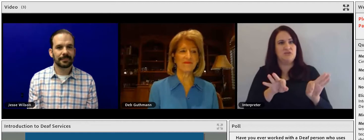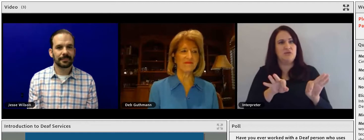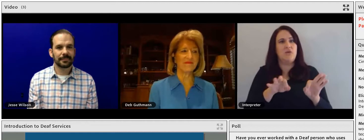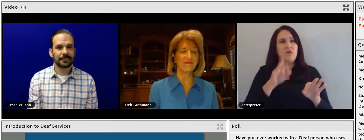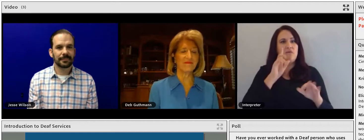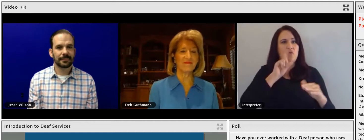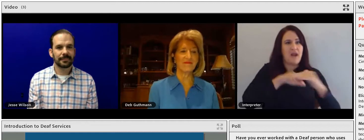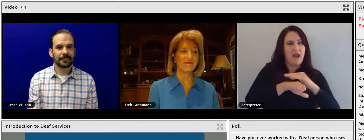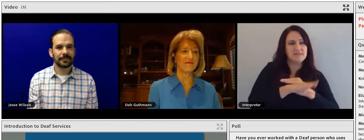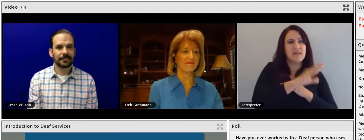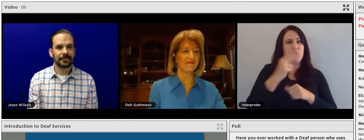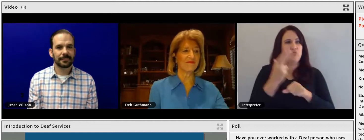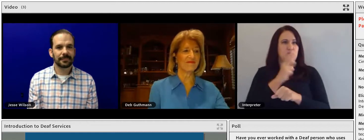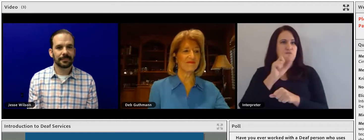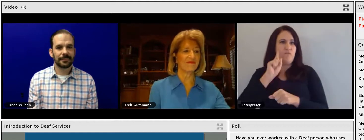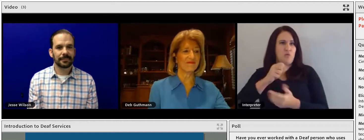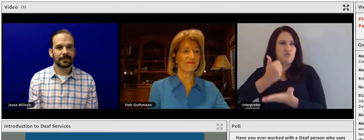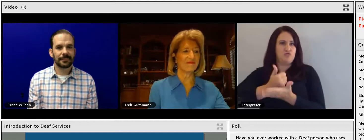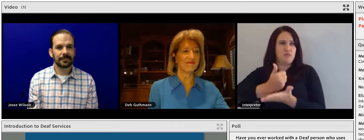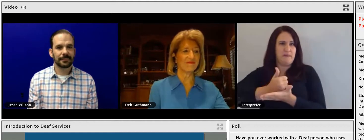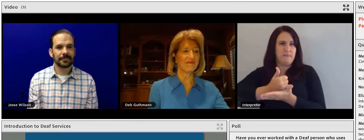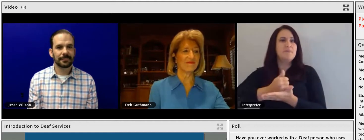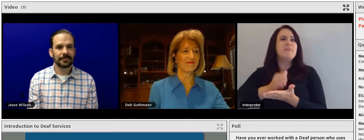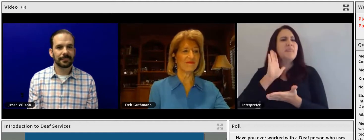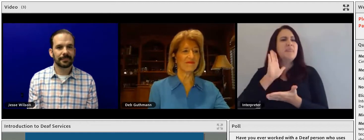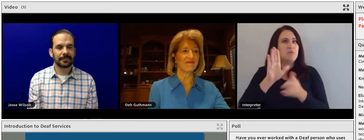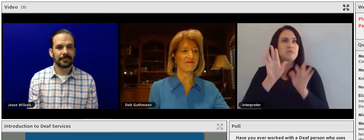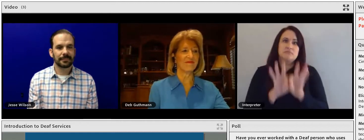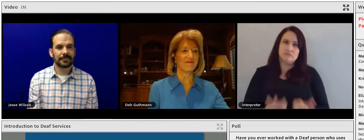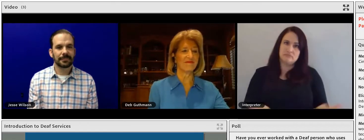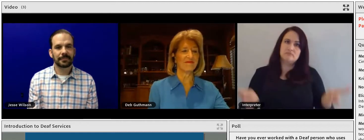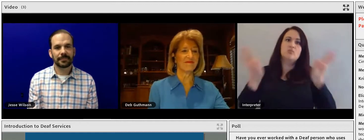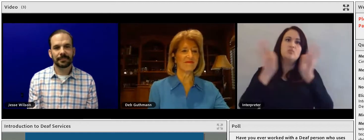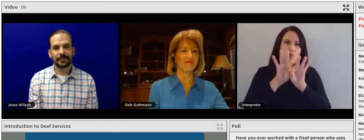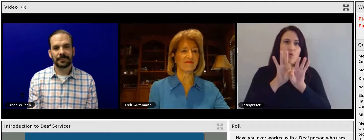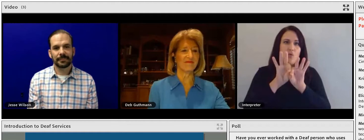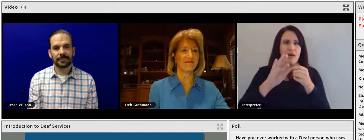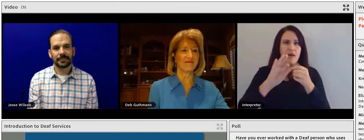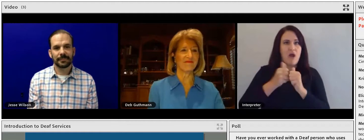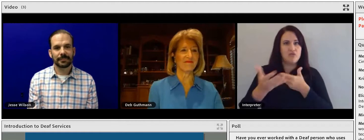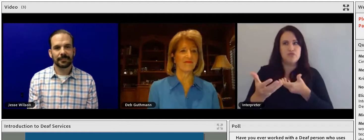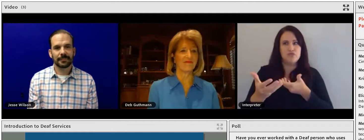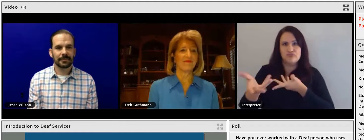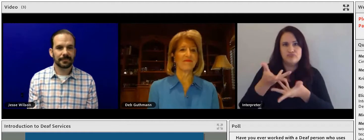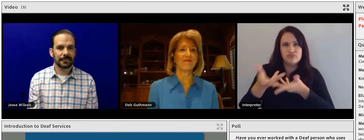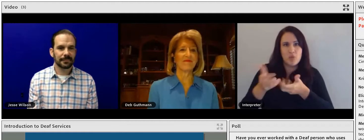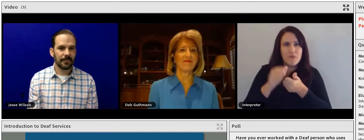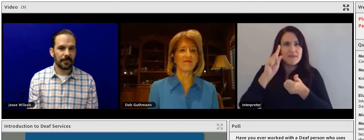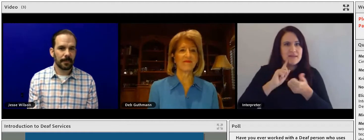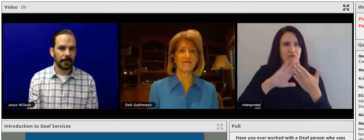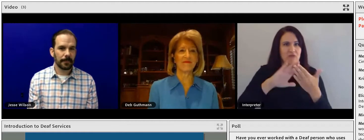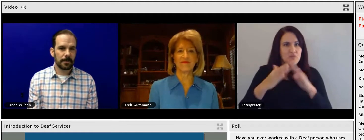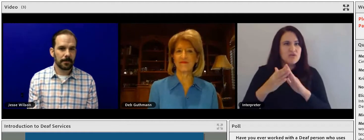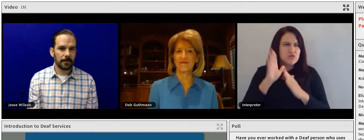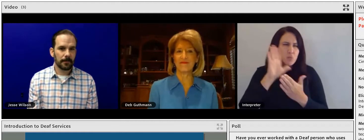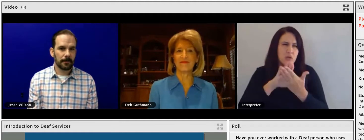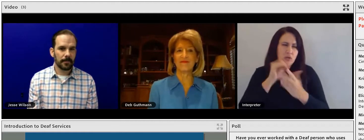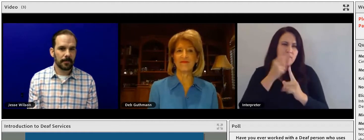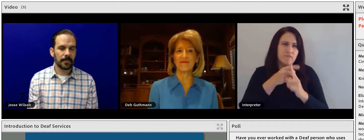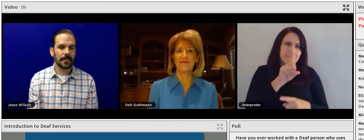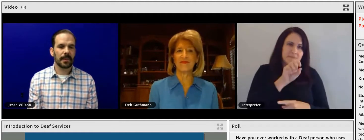use of treatments. That's going to be a key piece in working with the deaf community, as you'll learn from Deb and from